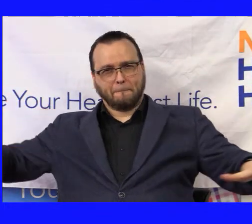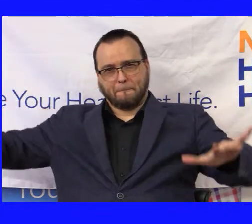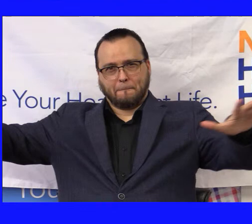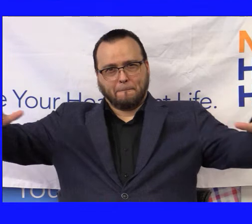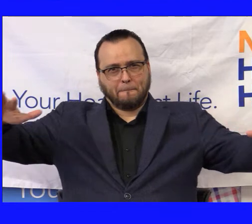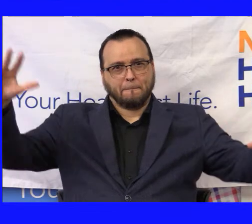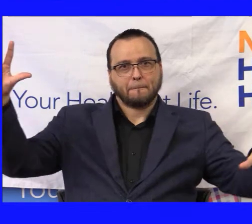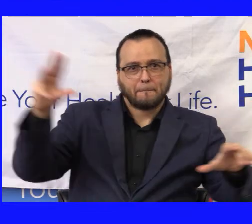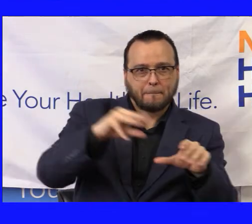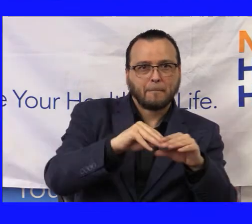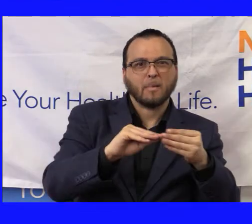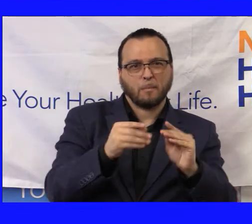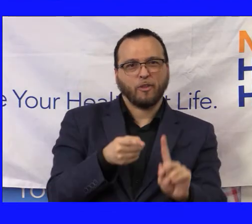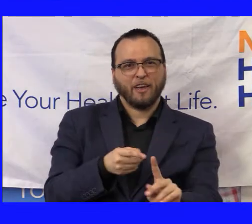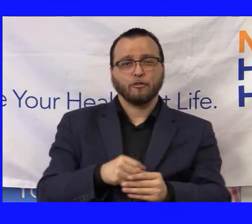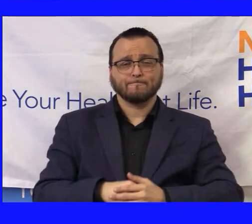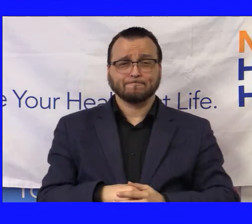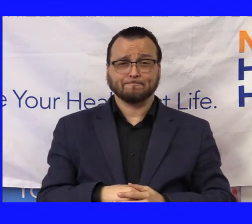Fantastic.